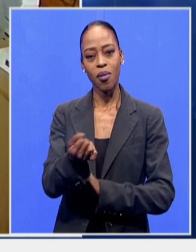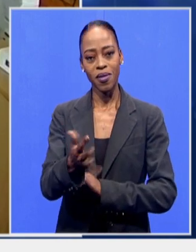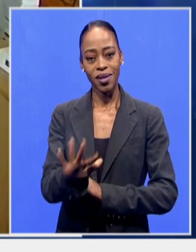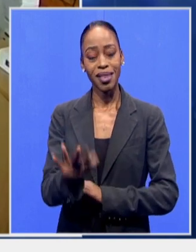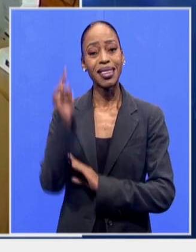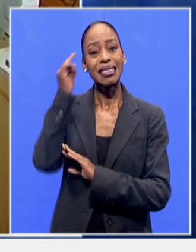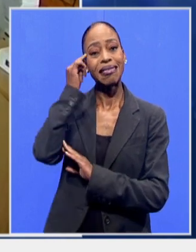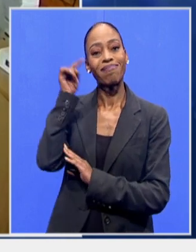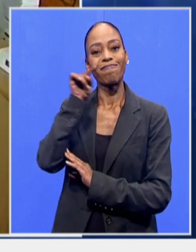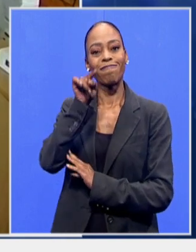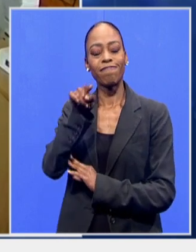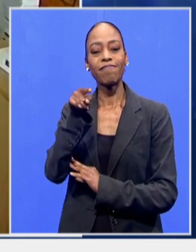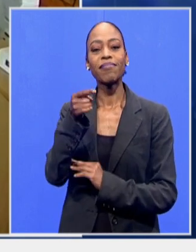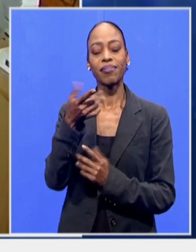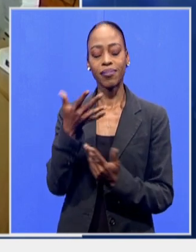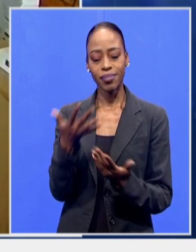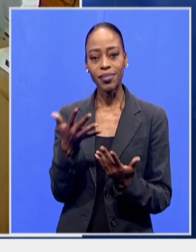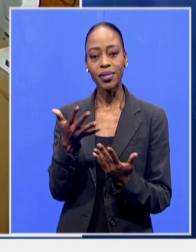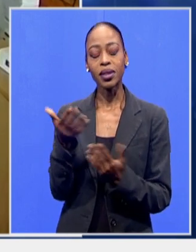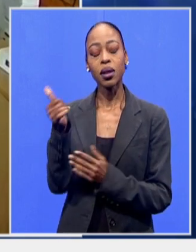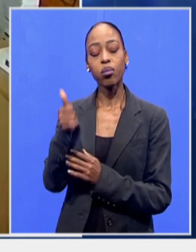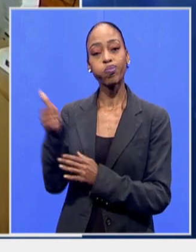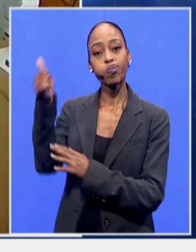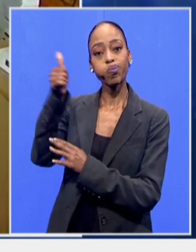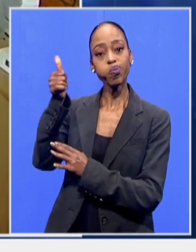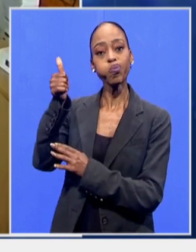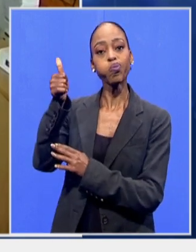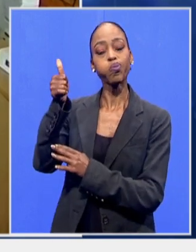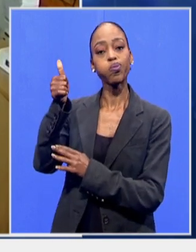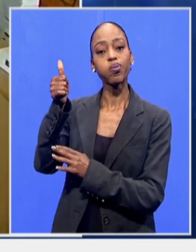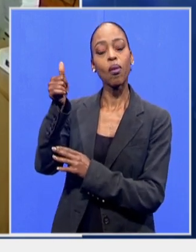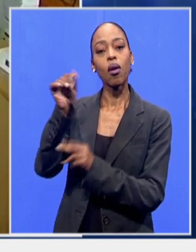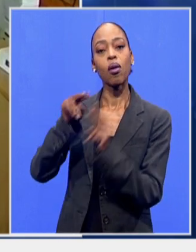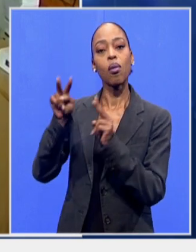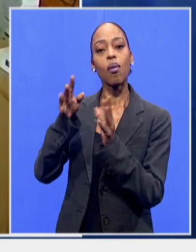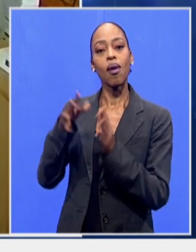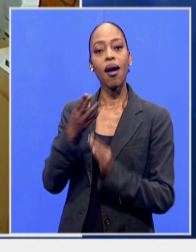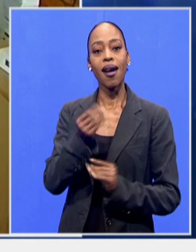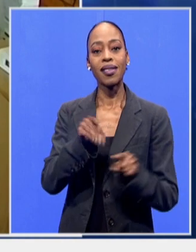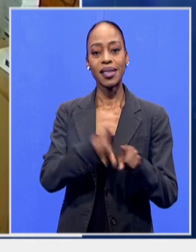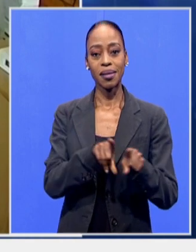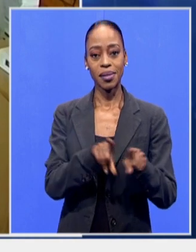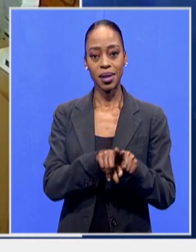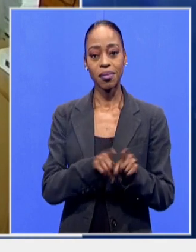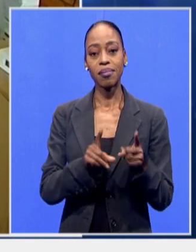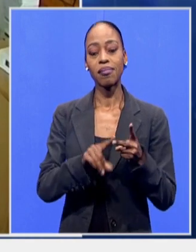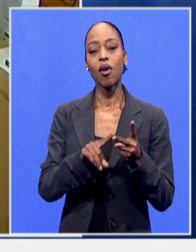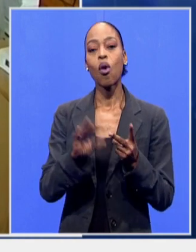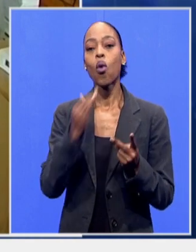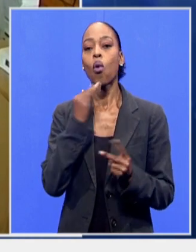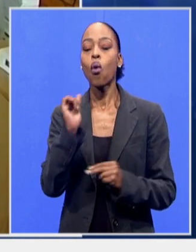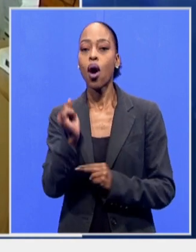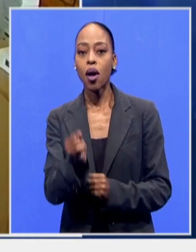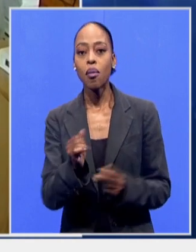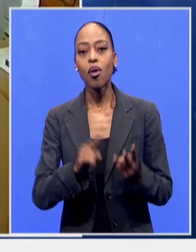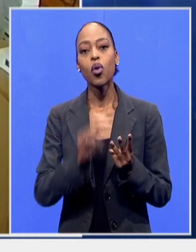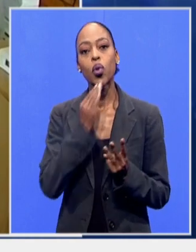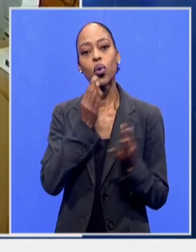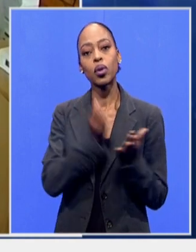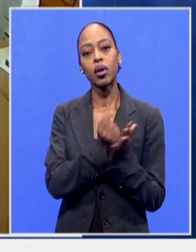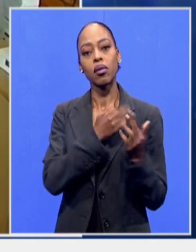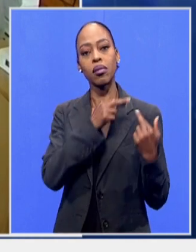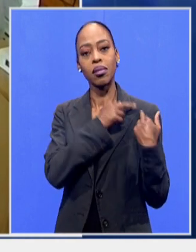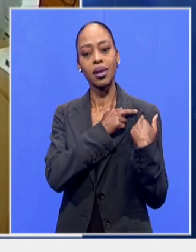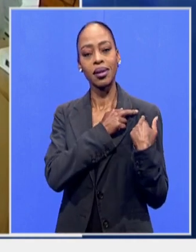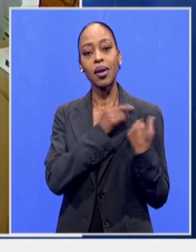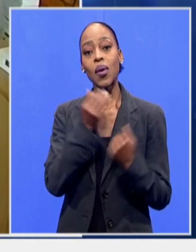much the position that the Ombud has, and that we have to look at the systems of appointment and their systems of accountability. It's not just a matter of who you appoint,